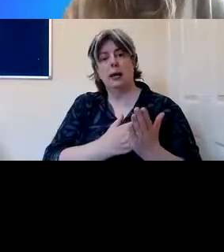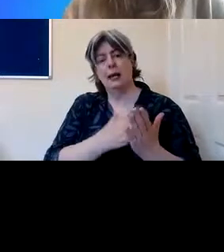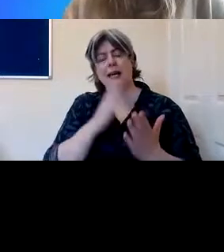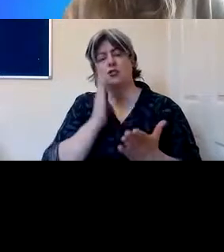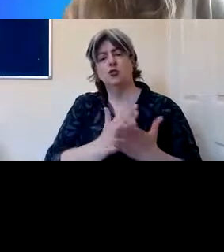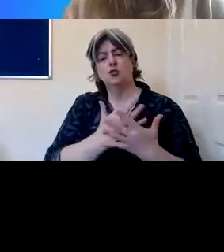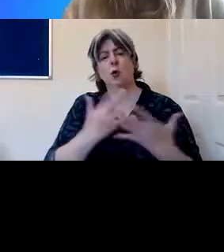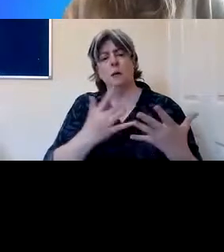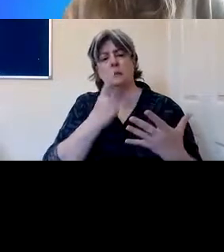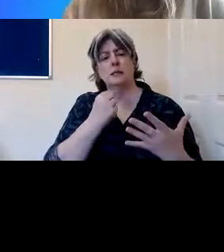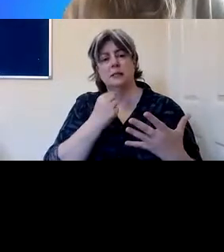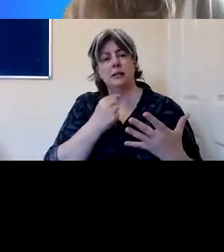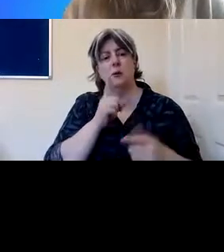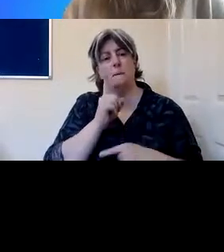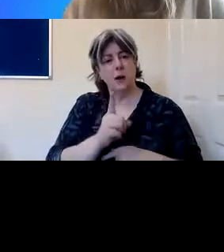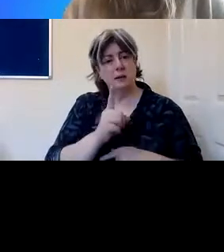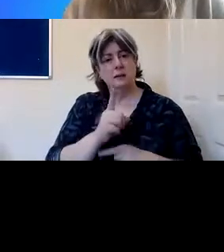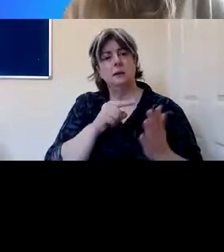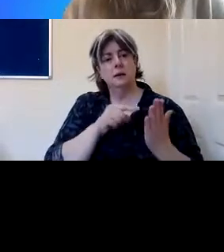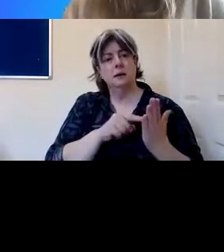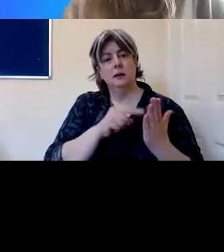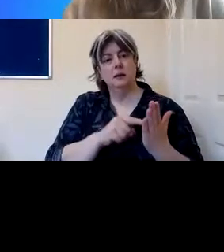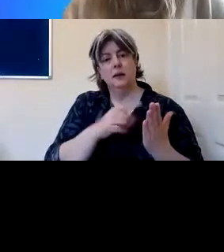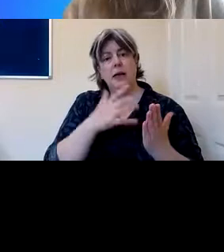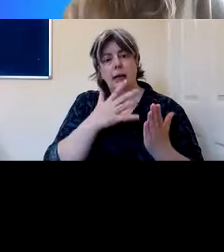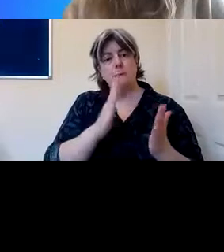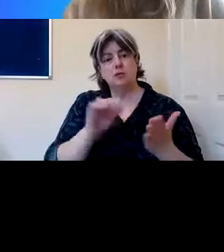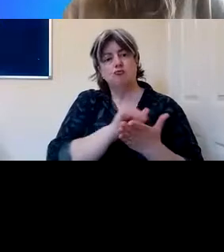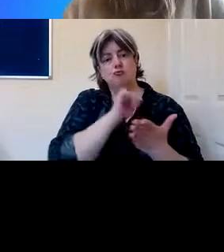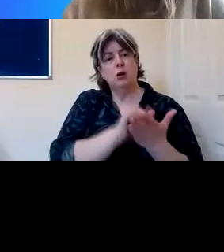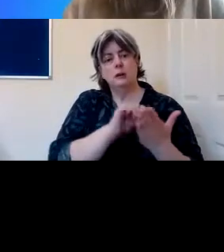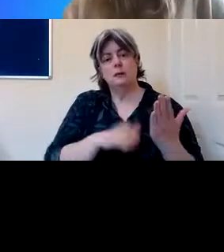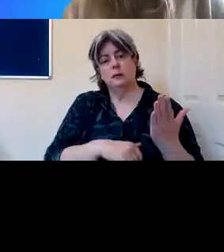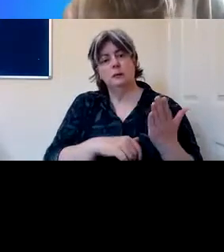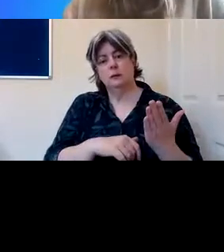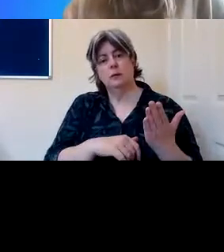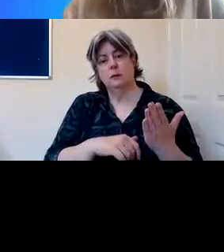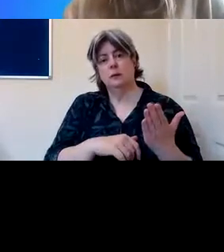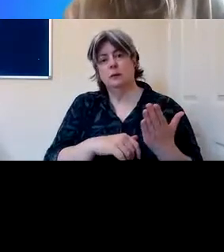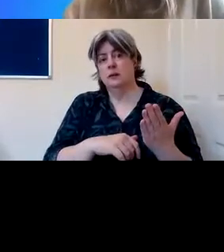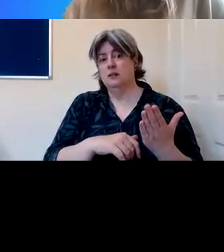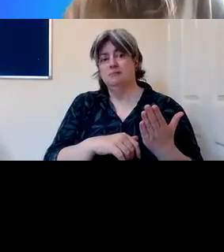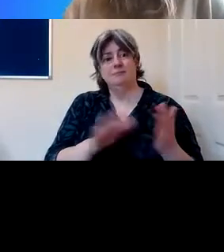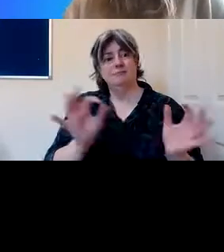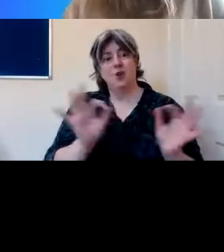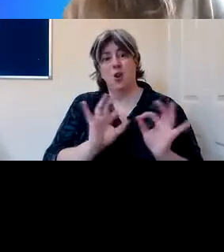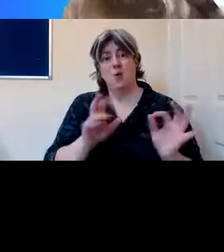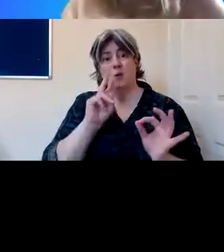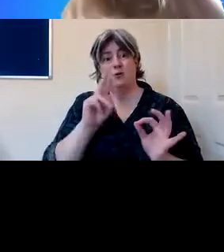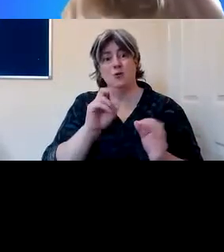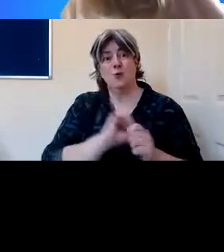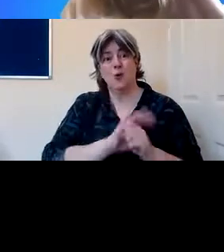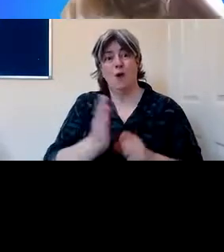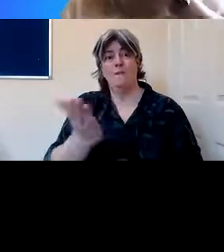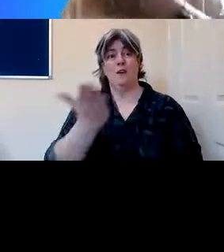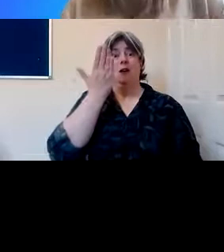so exciting, but it has got to be got right. And none of us saw COVID coming. None of us saw the impact that that